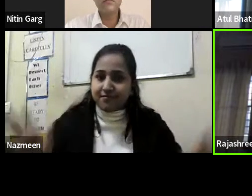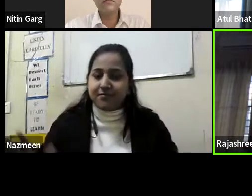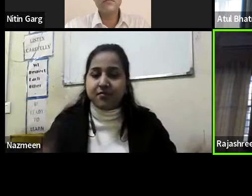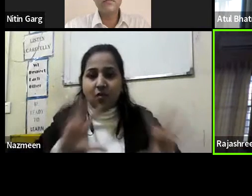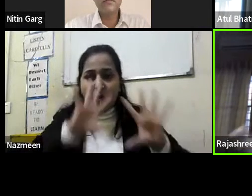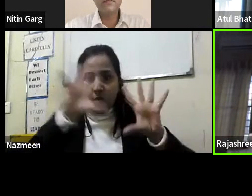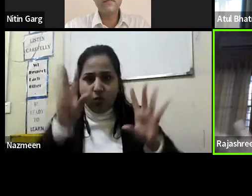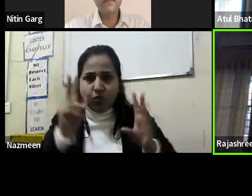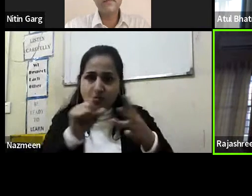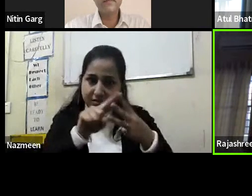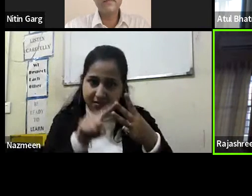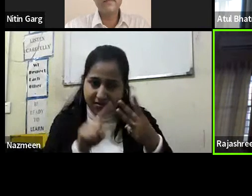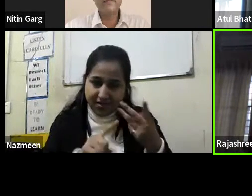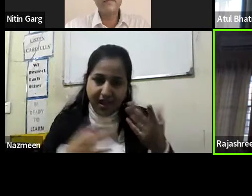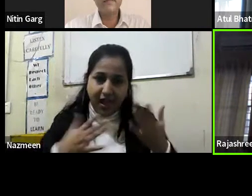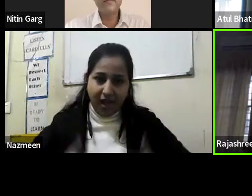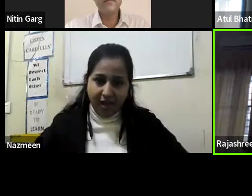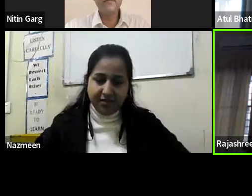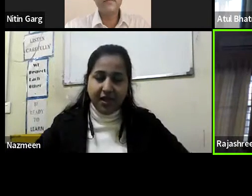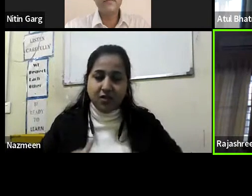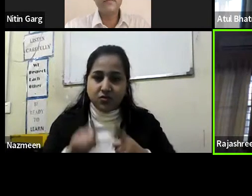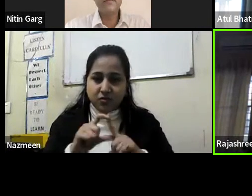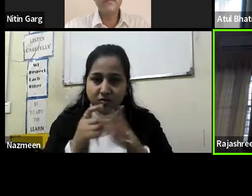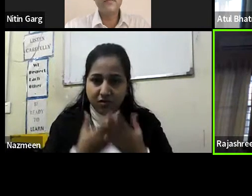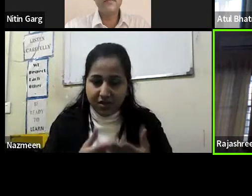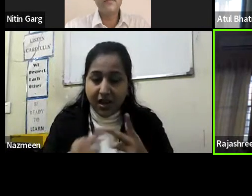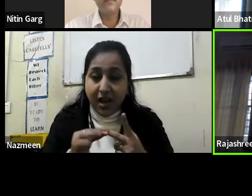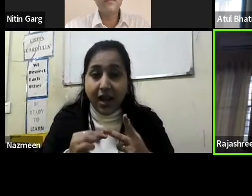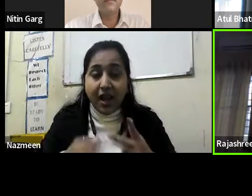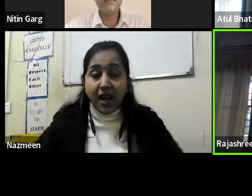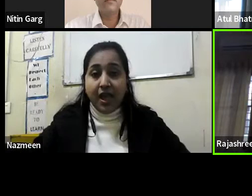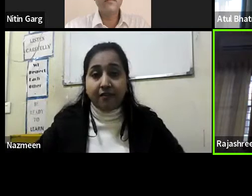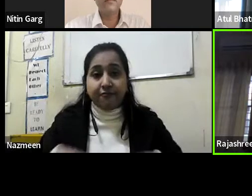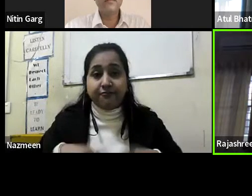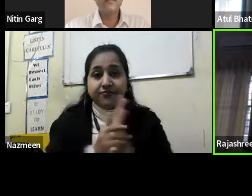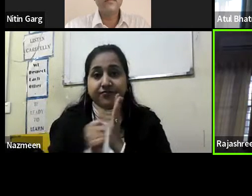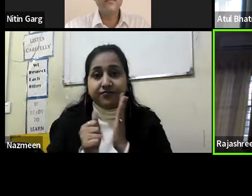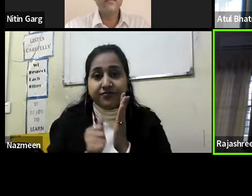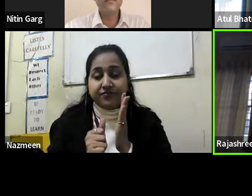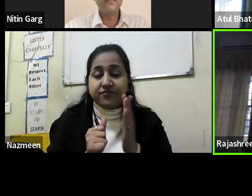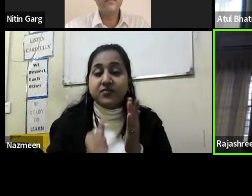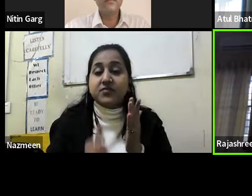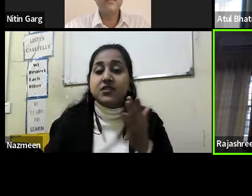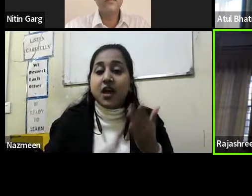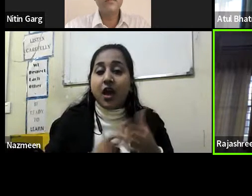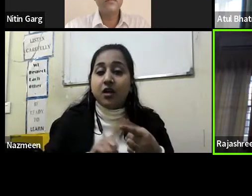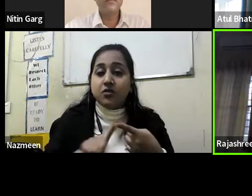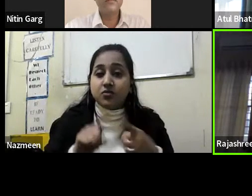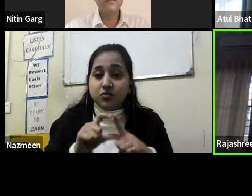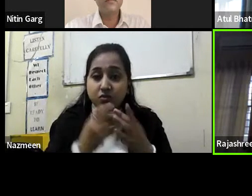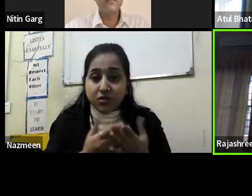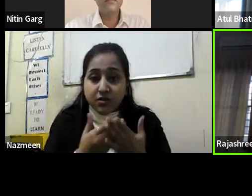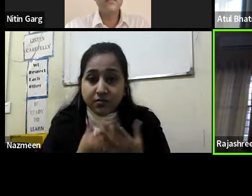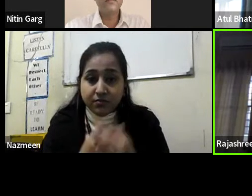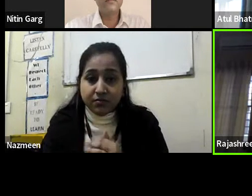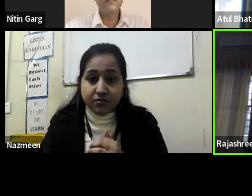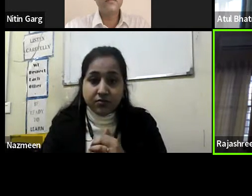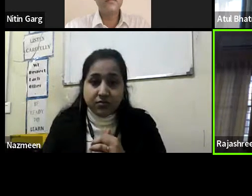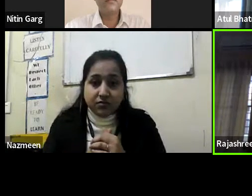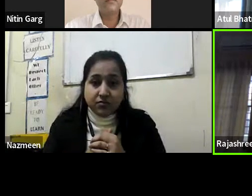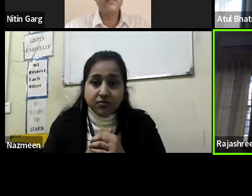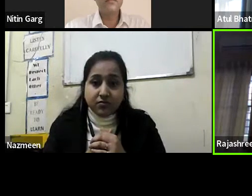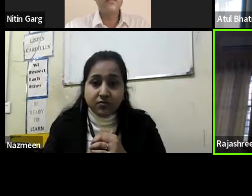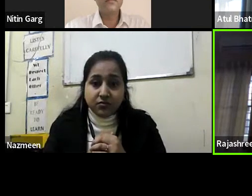three sectors of health, education, and livelihood, we want to stay focused and stay committed for inclusion and making